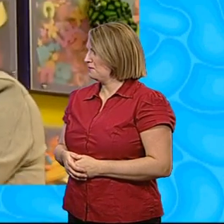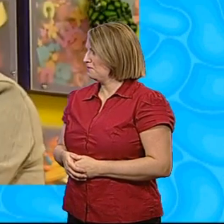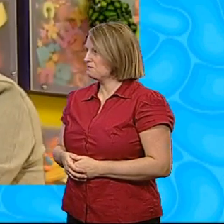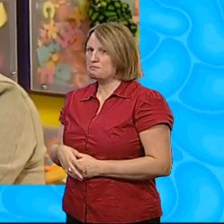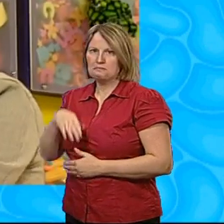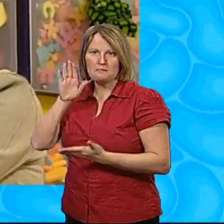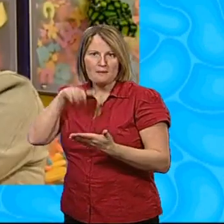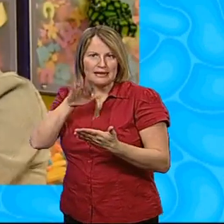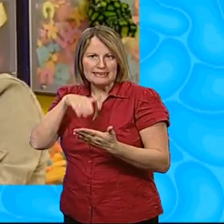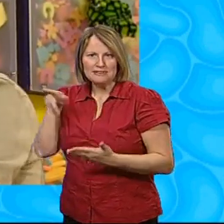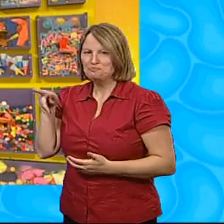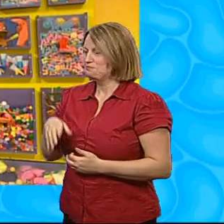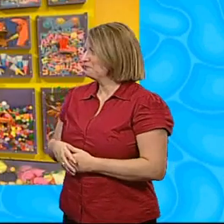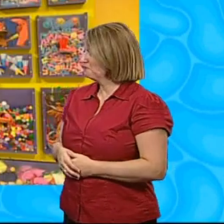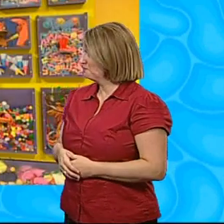Some paint.